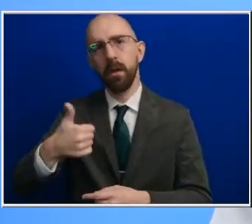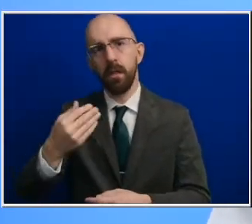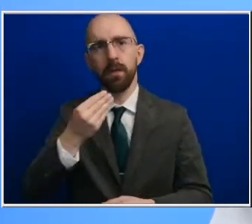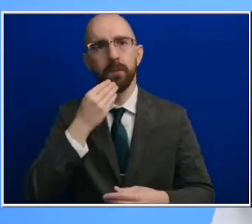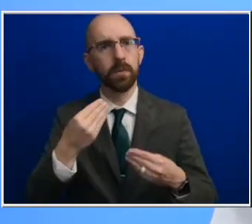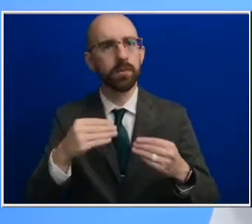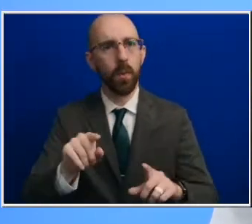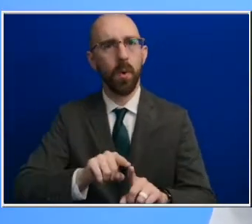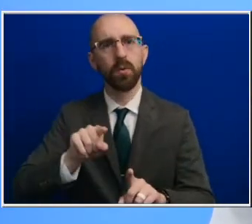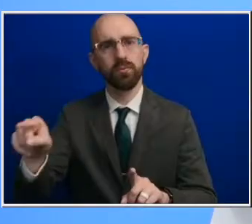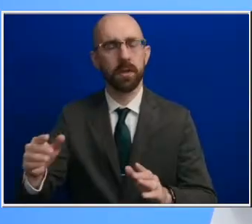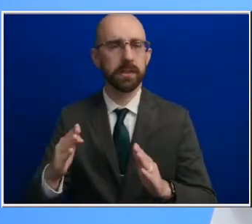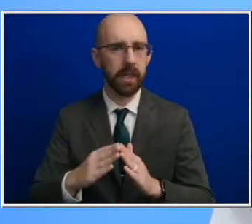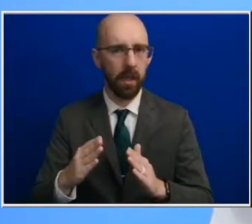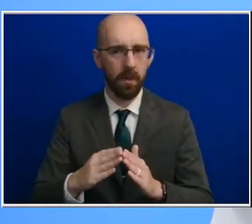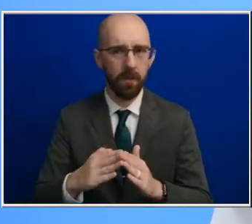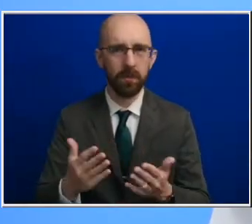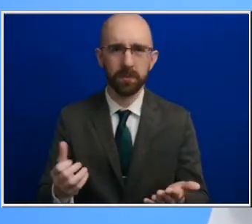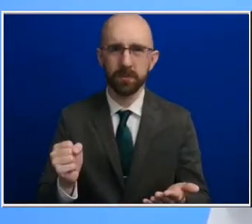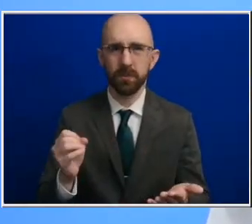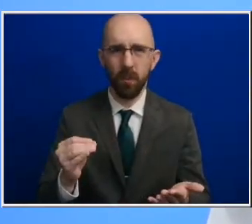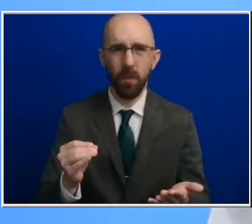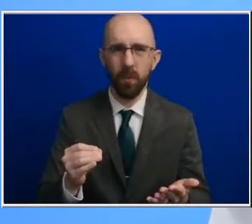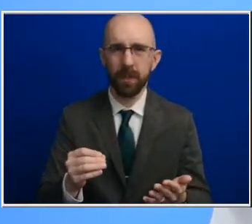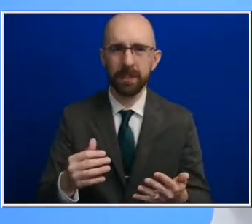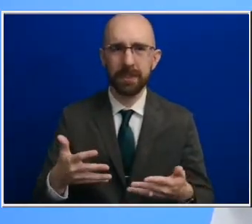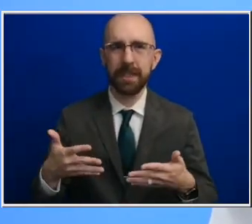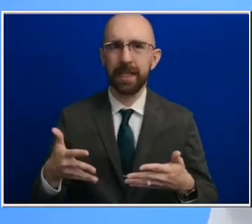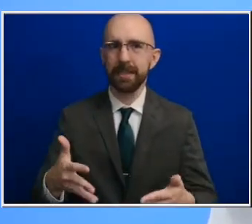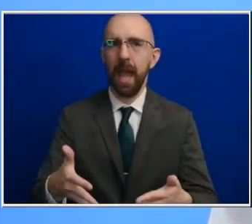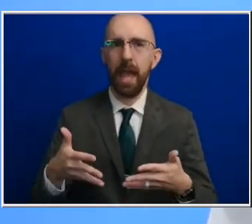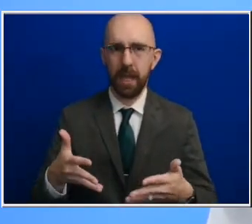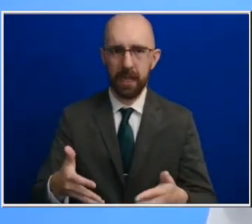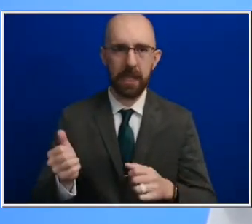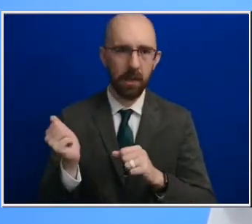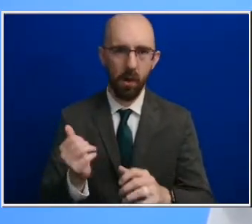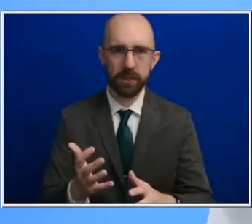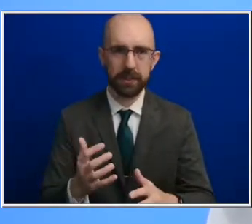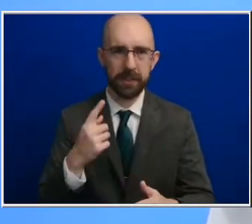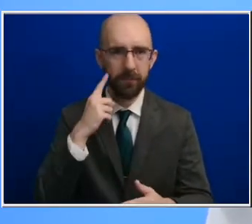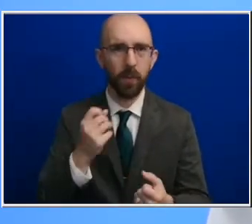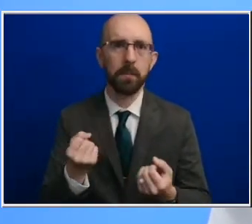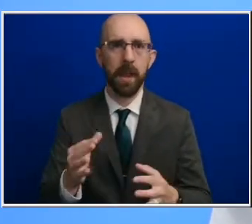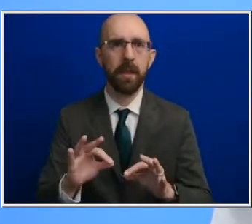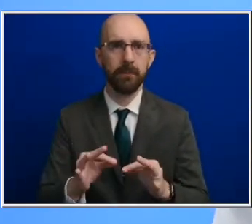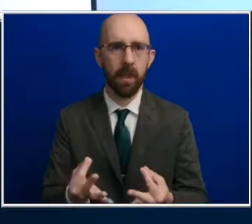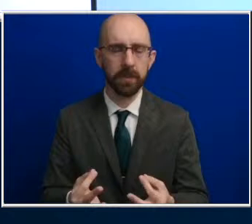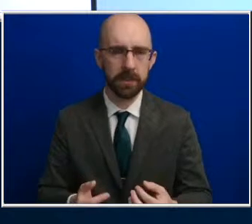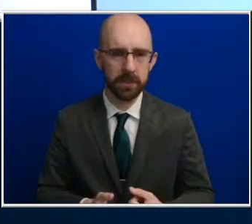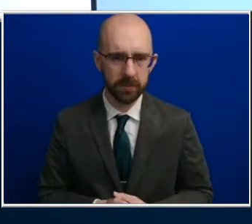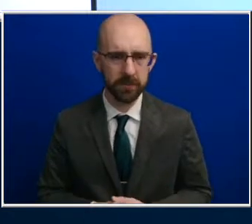town. And so it's very anxiety provoking for a lot of families.